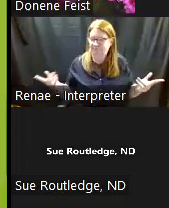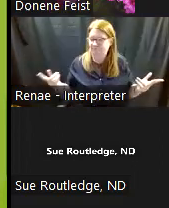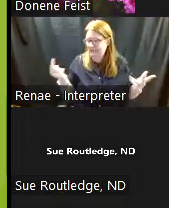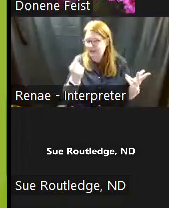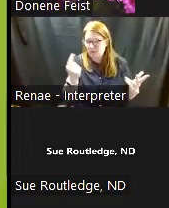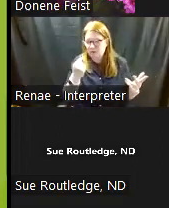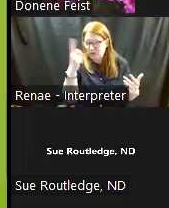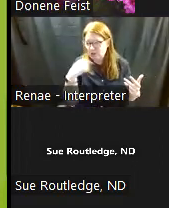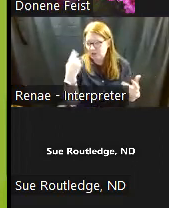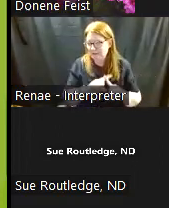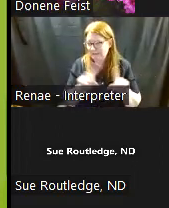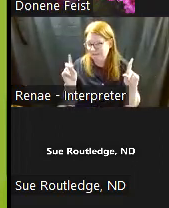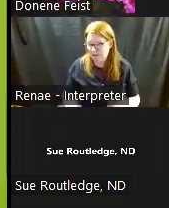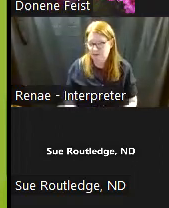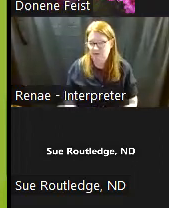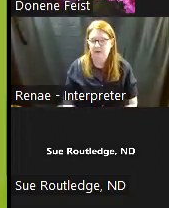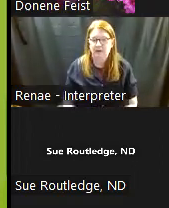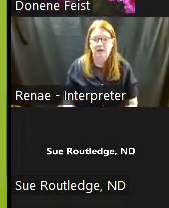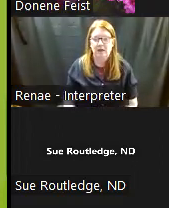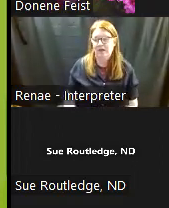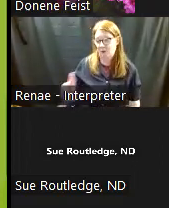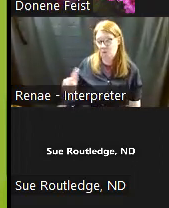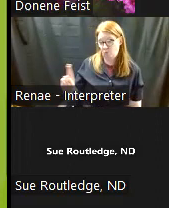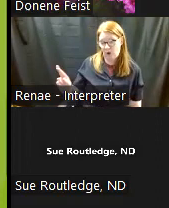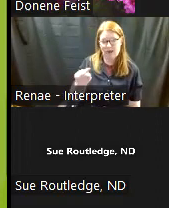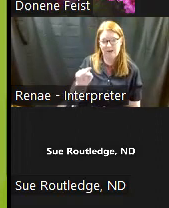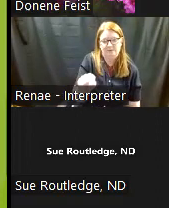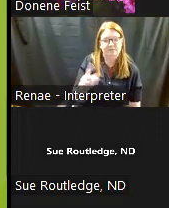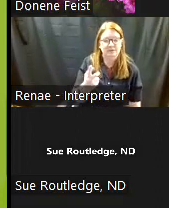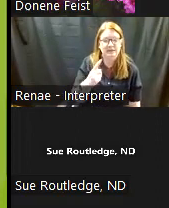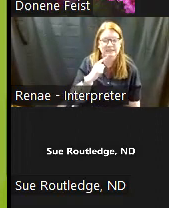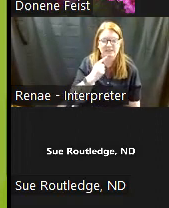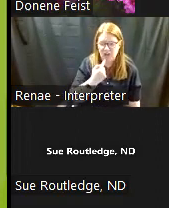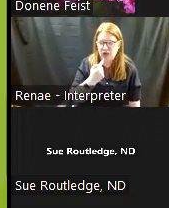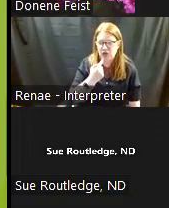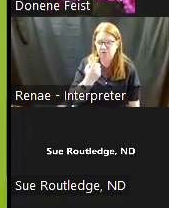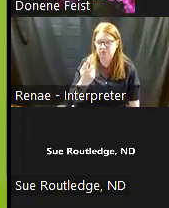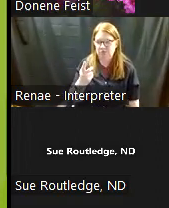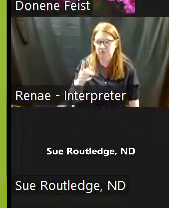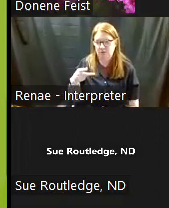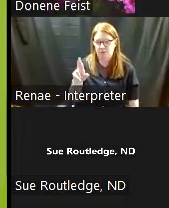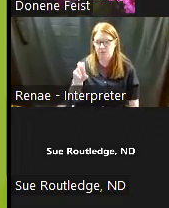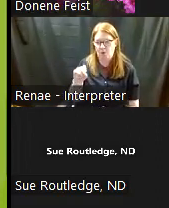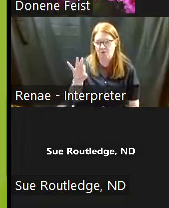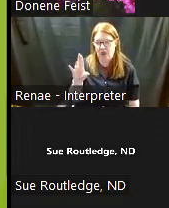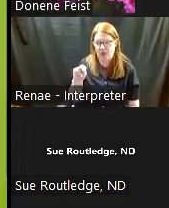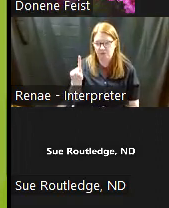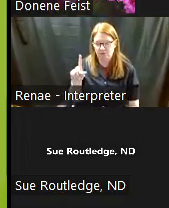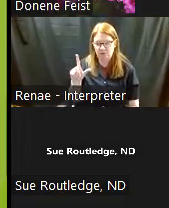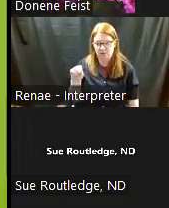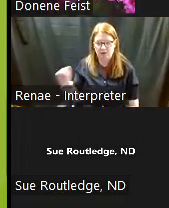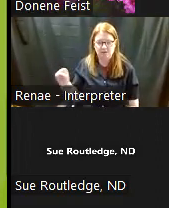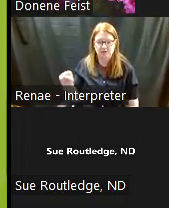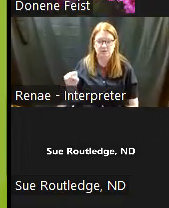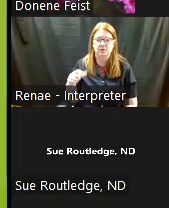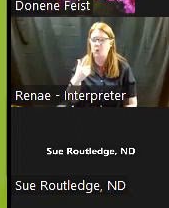looks a little bit different. And the one on the right is just showing a severe to profound loss. And so again, the red circles are the right ear, the blue X's